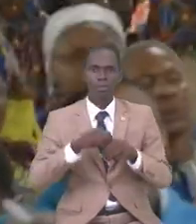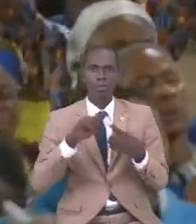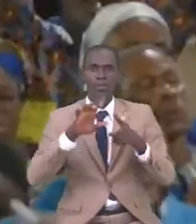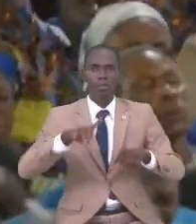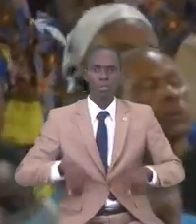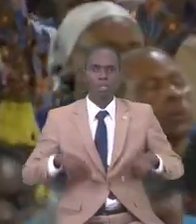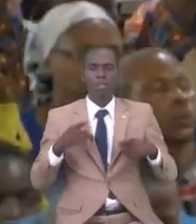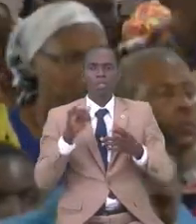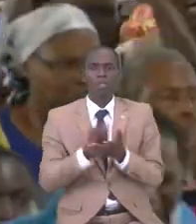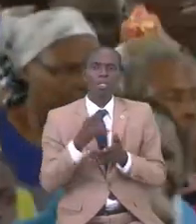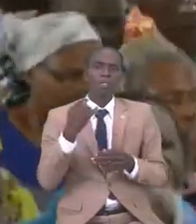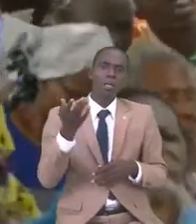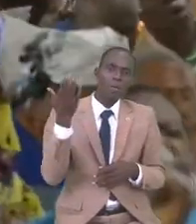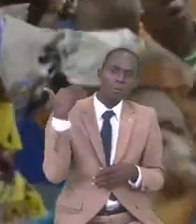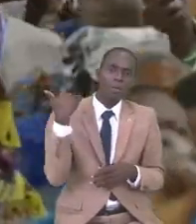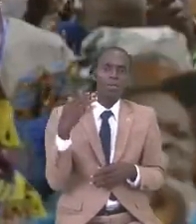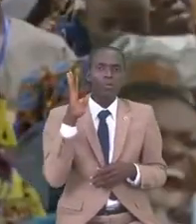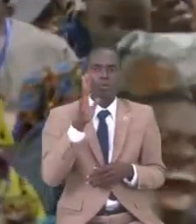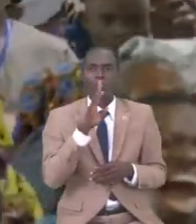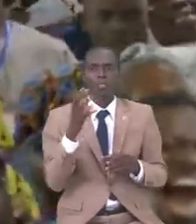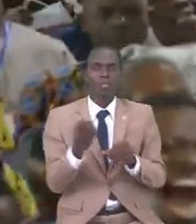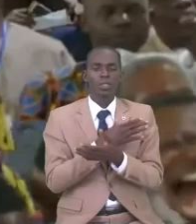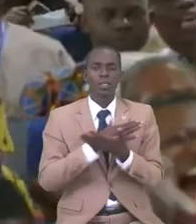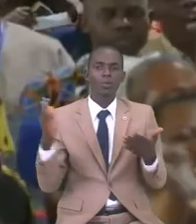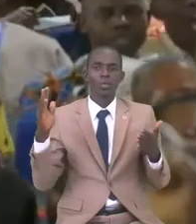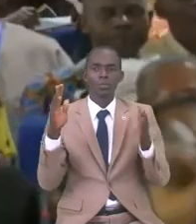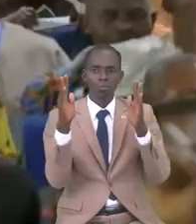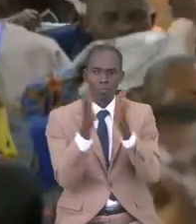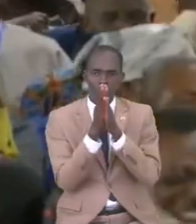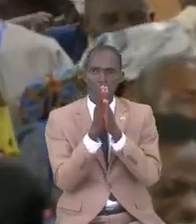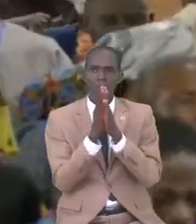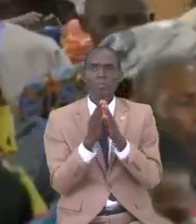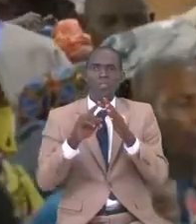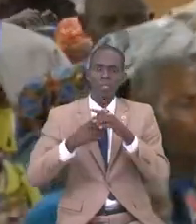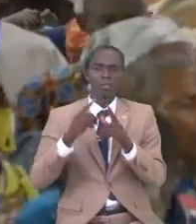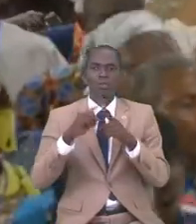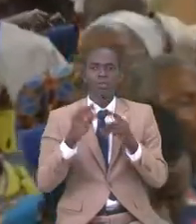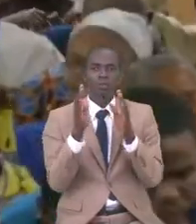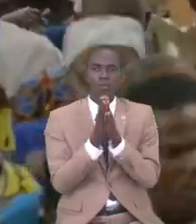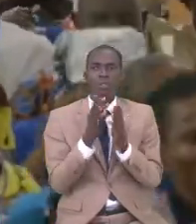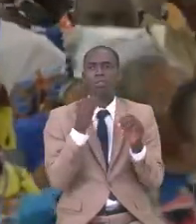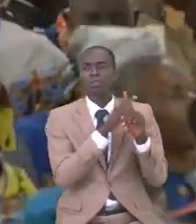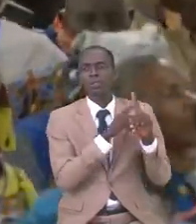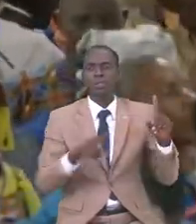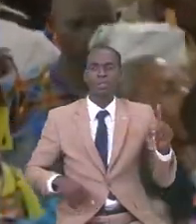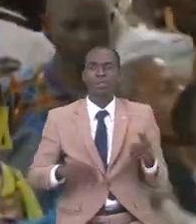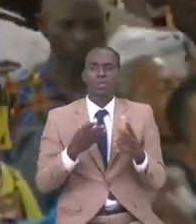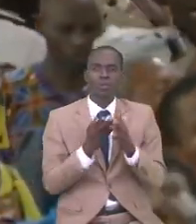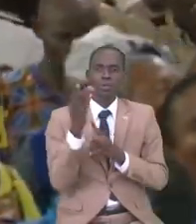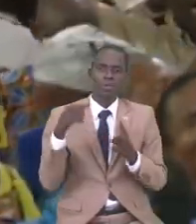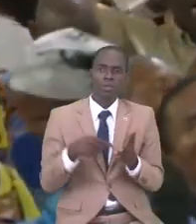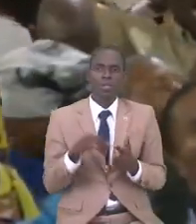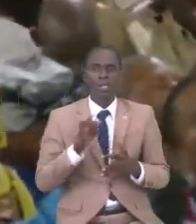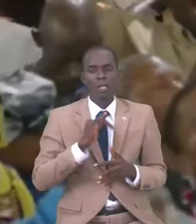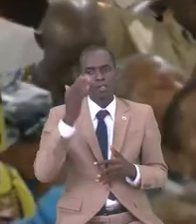the past will be washed away. Open your mouth and tell the Lord, by this I know. By